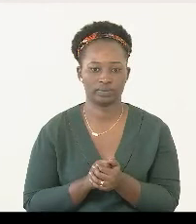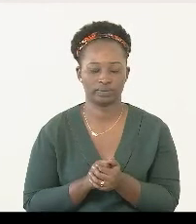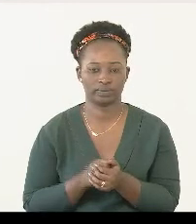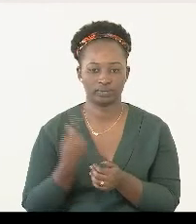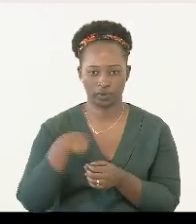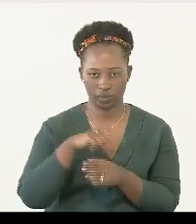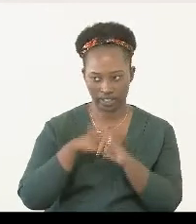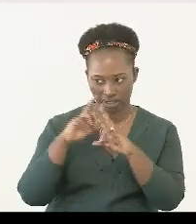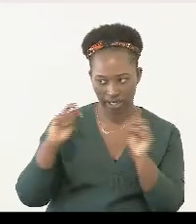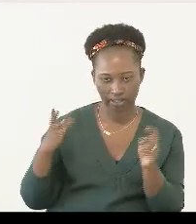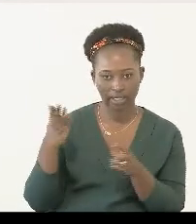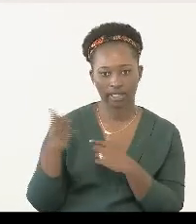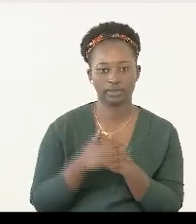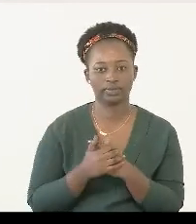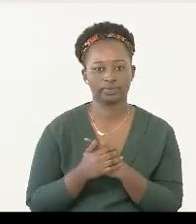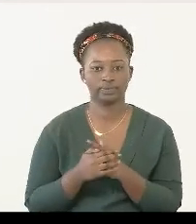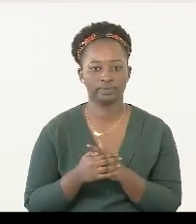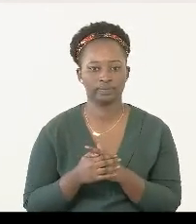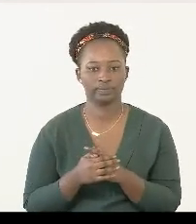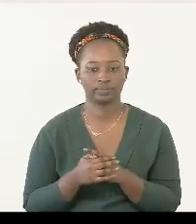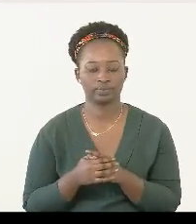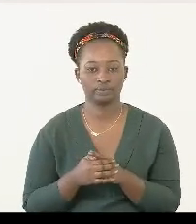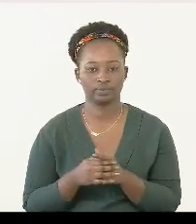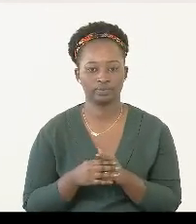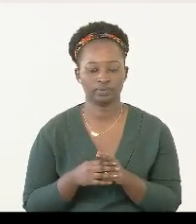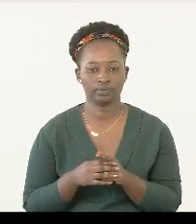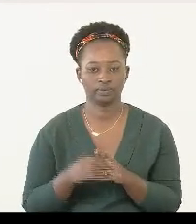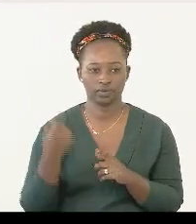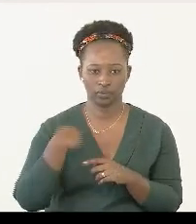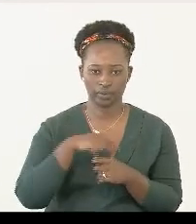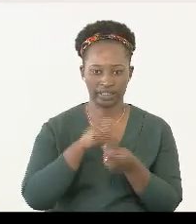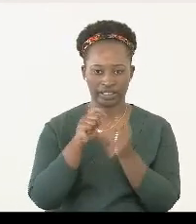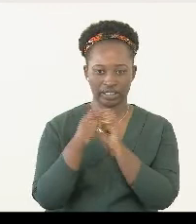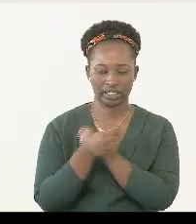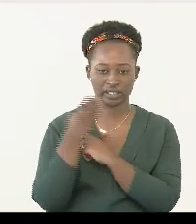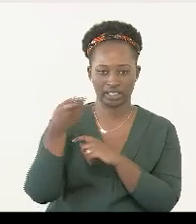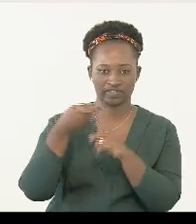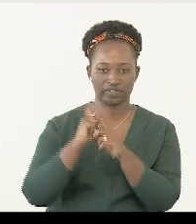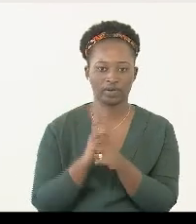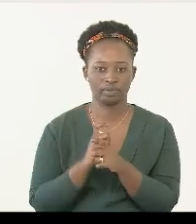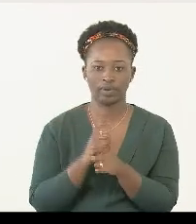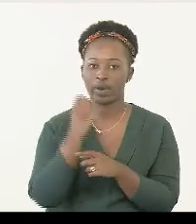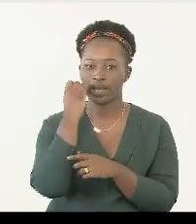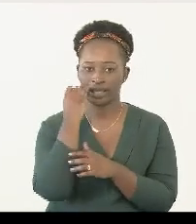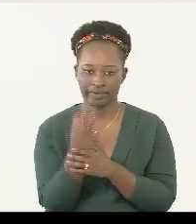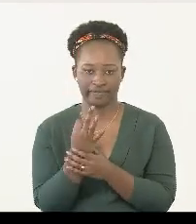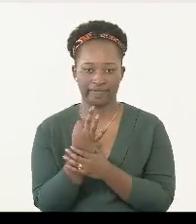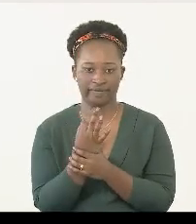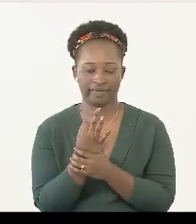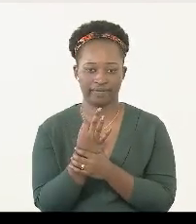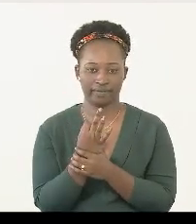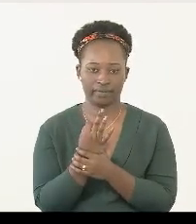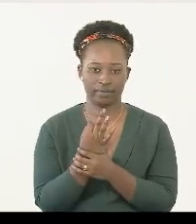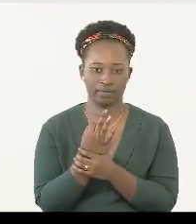we check that. Sorry about that. So we change this from if